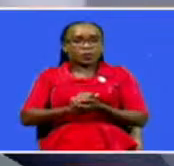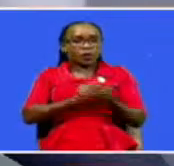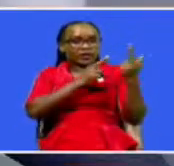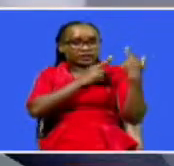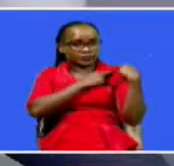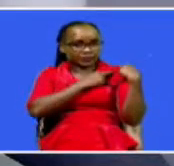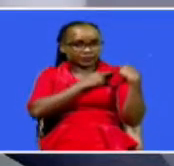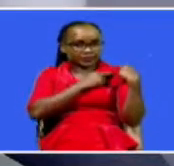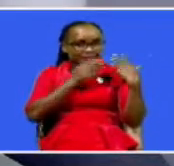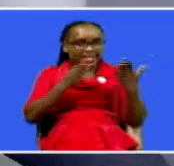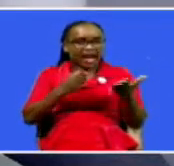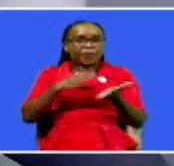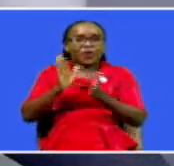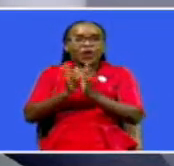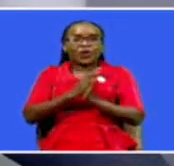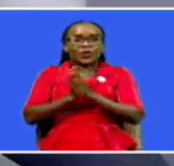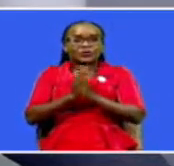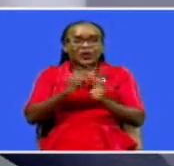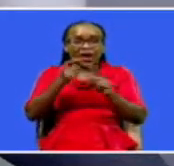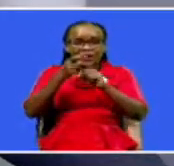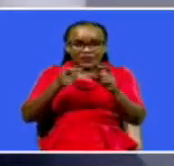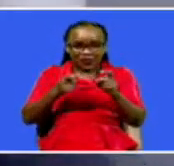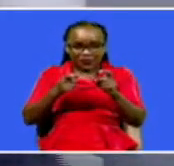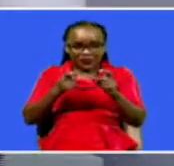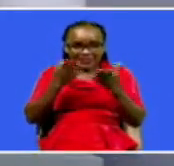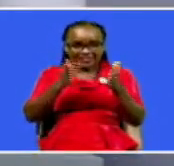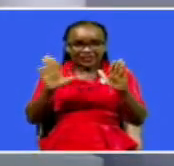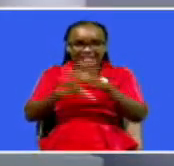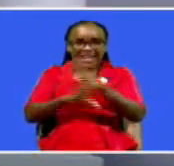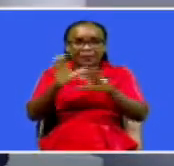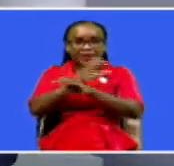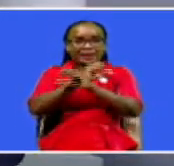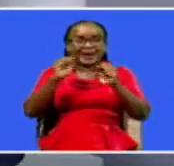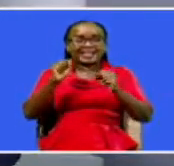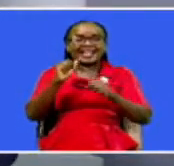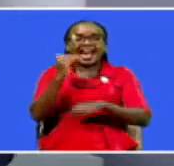mtazamaji. Taarifa zaidi kuhusiana na taarifa hiyo ya naibu wa rais Rigathi Gachagua utaipata.